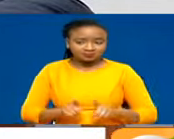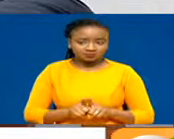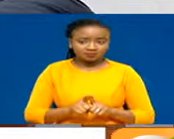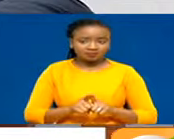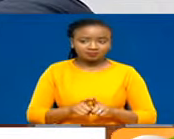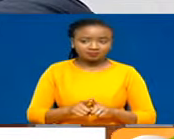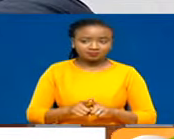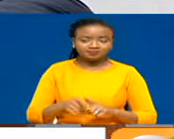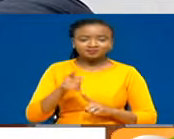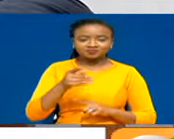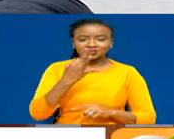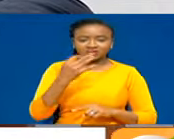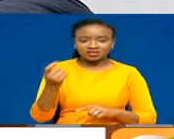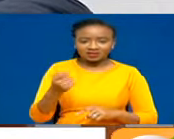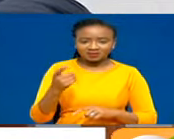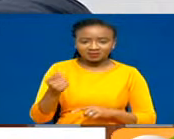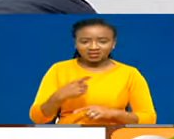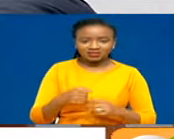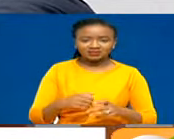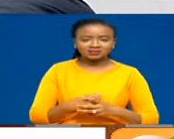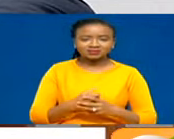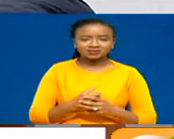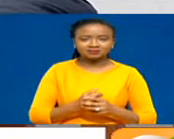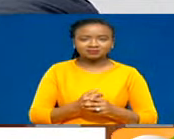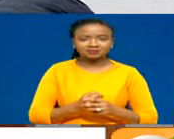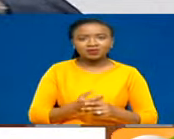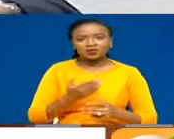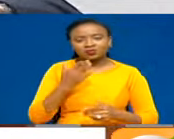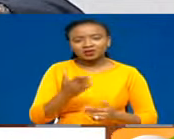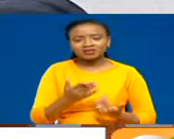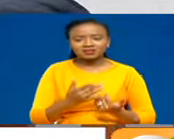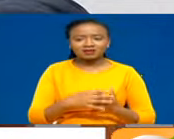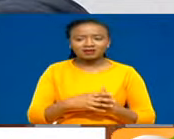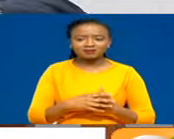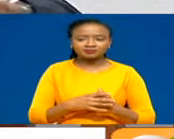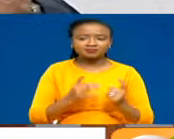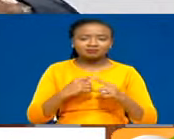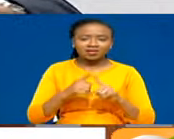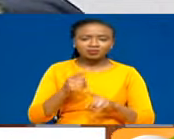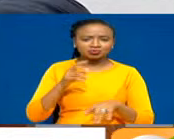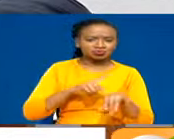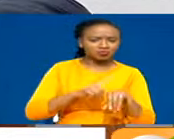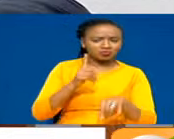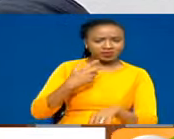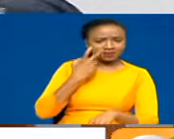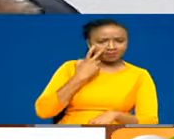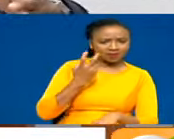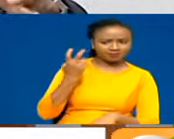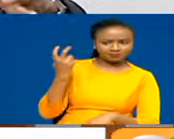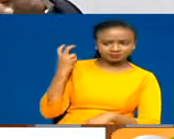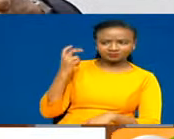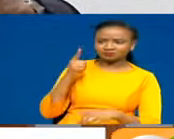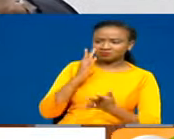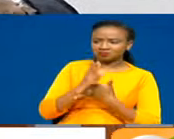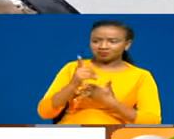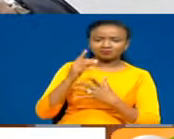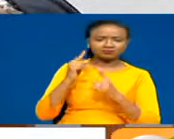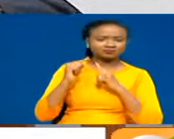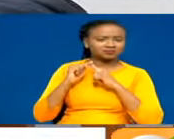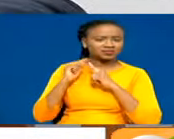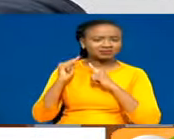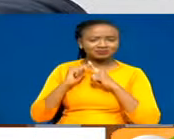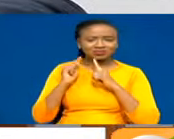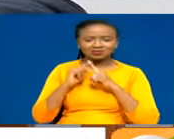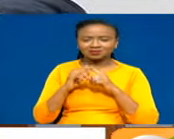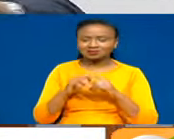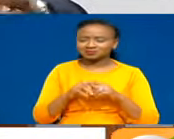Obviously, spent 3 months in there, and honestly, it was, when you look back, it was quite a remarkable experience just being in this